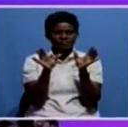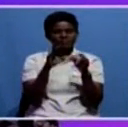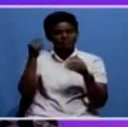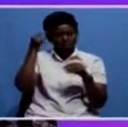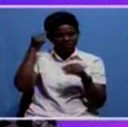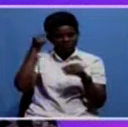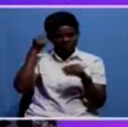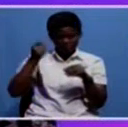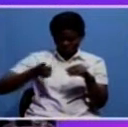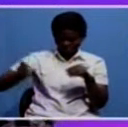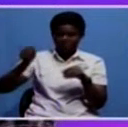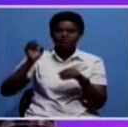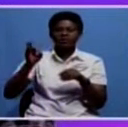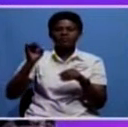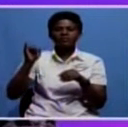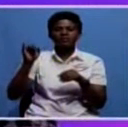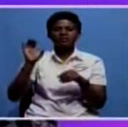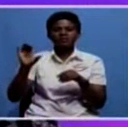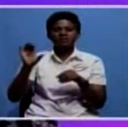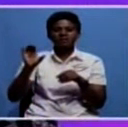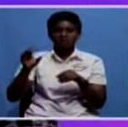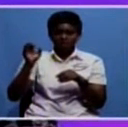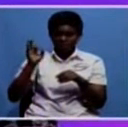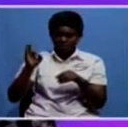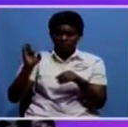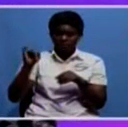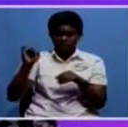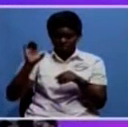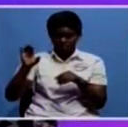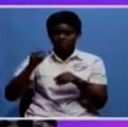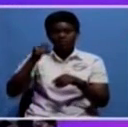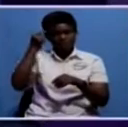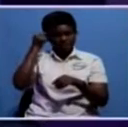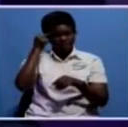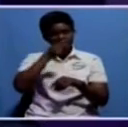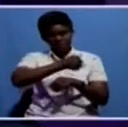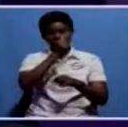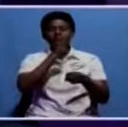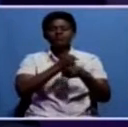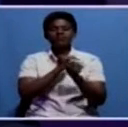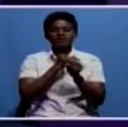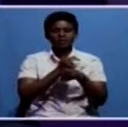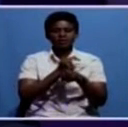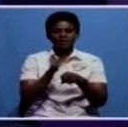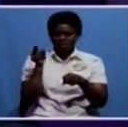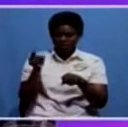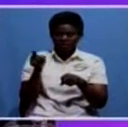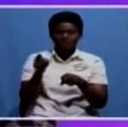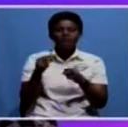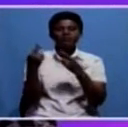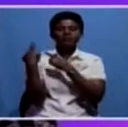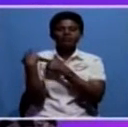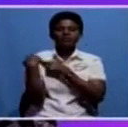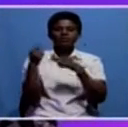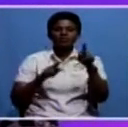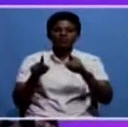FIC, because the FIC does not operate outside government. It was created by government as a response to the people of Zambia,